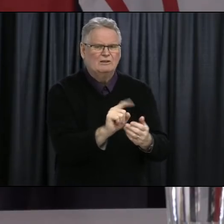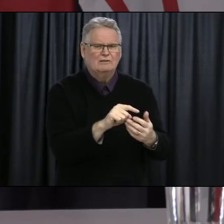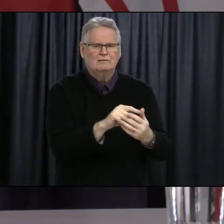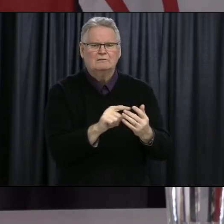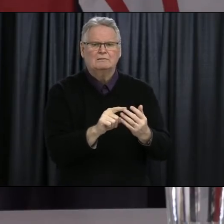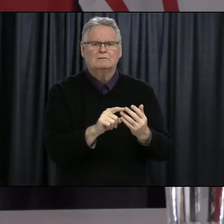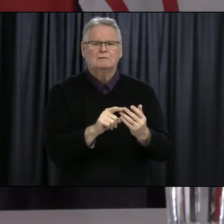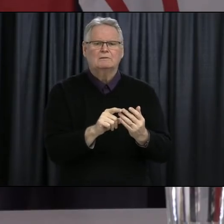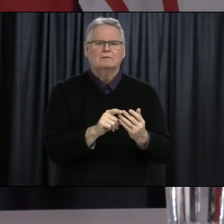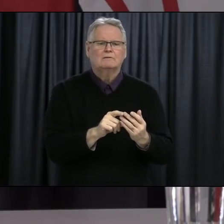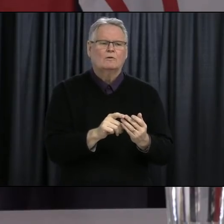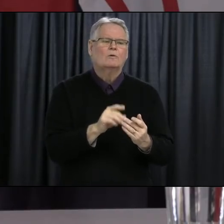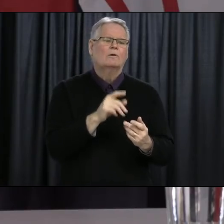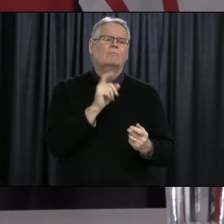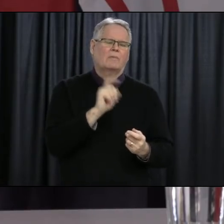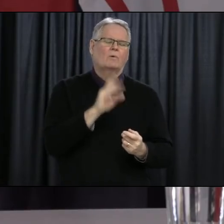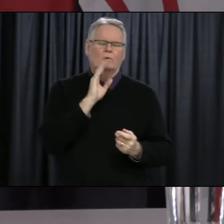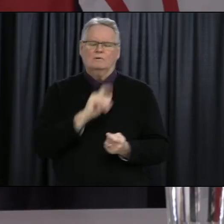plan in place.